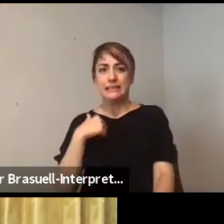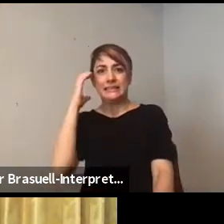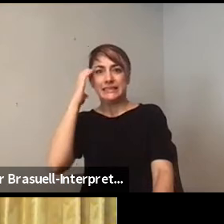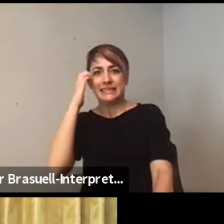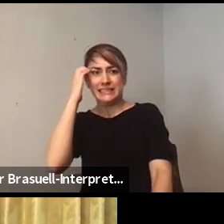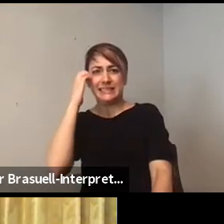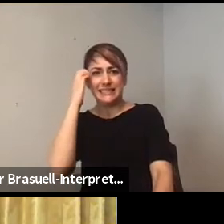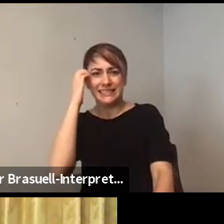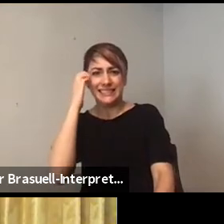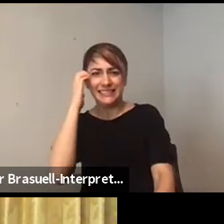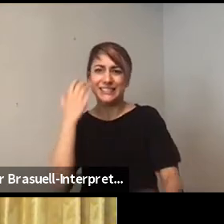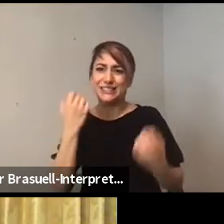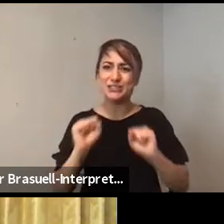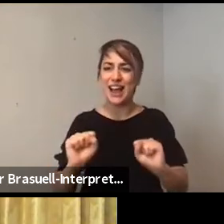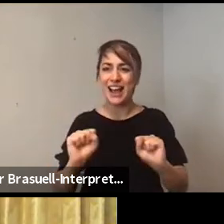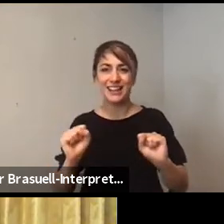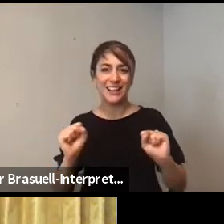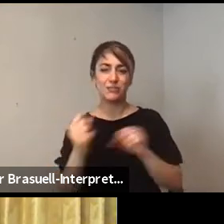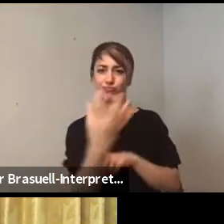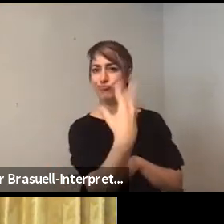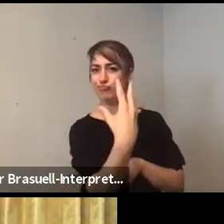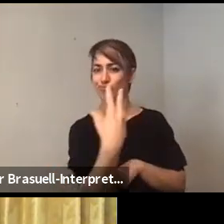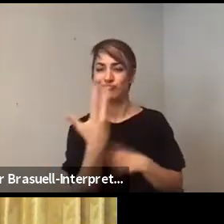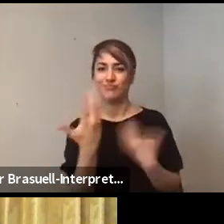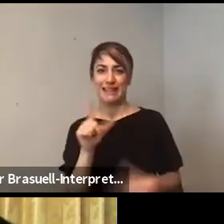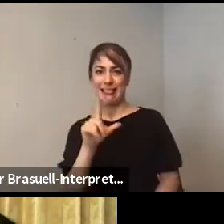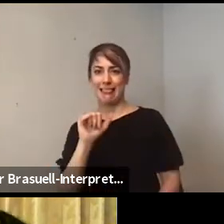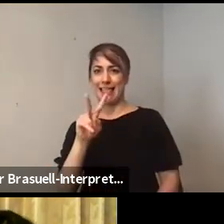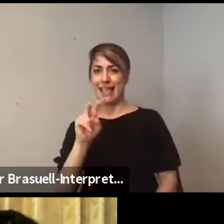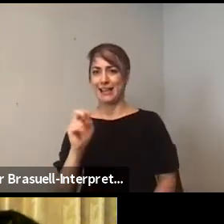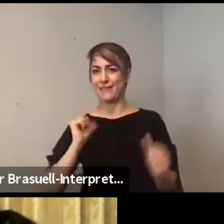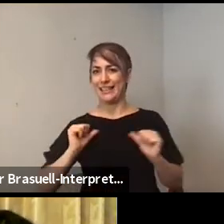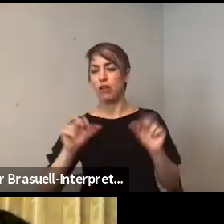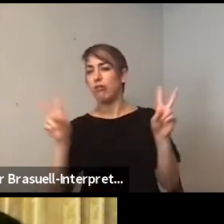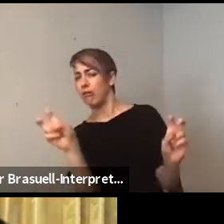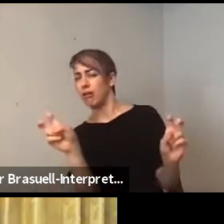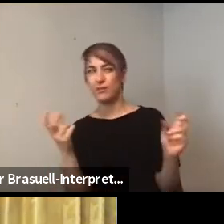actually. I mean, it's okay now, like